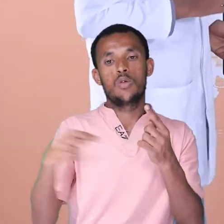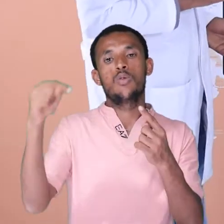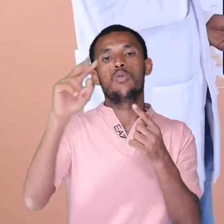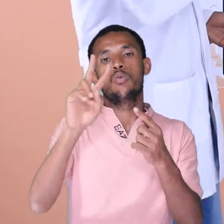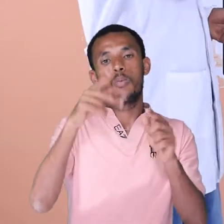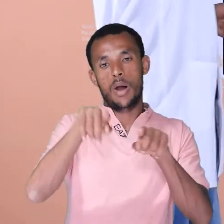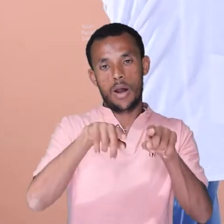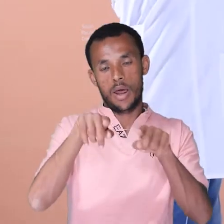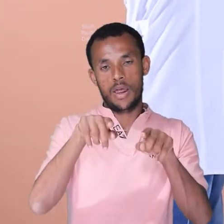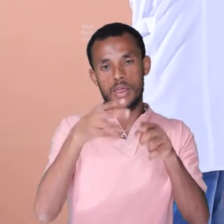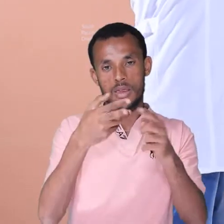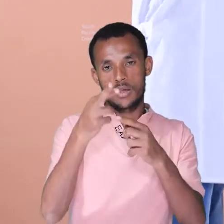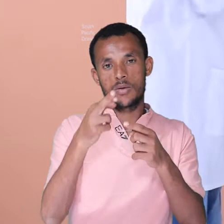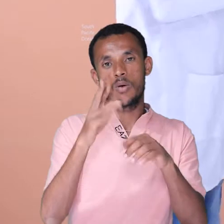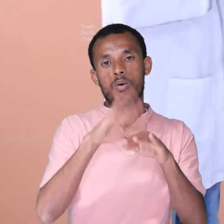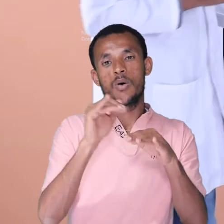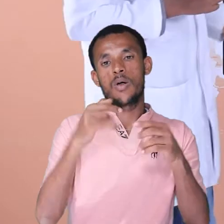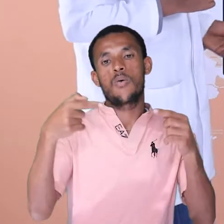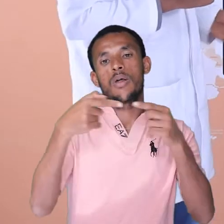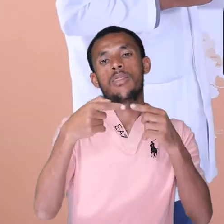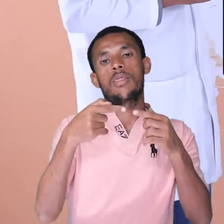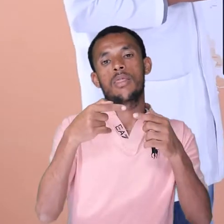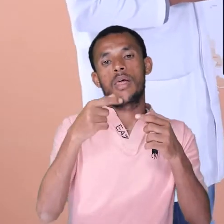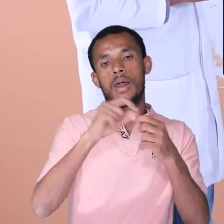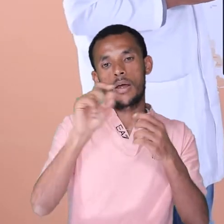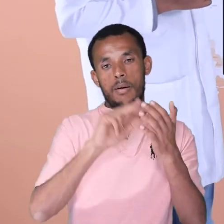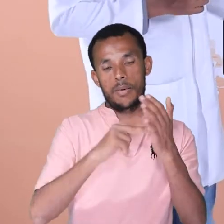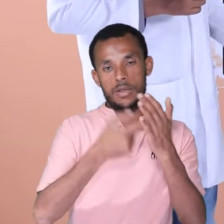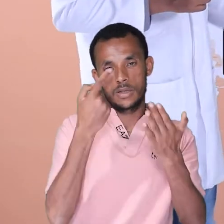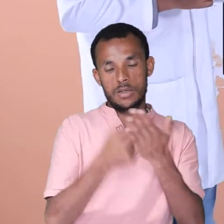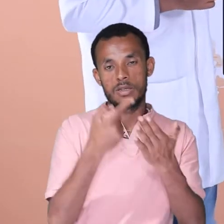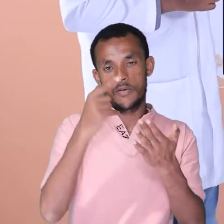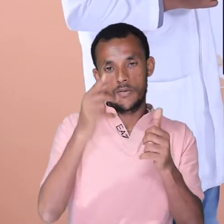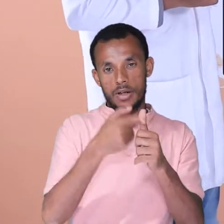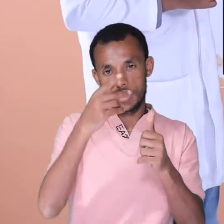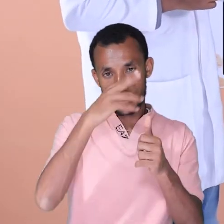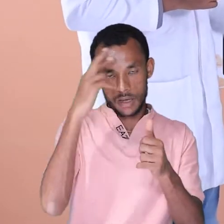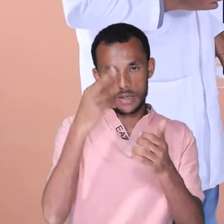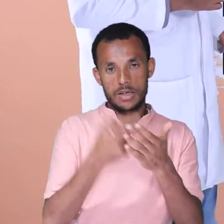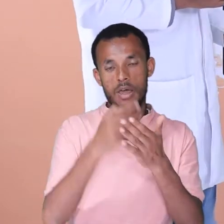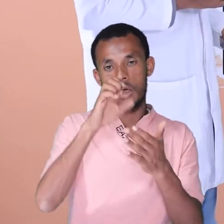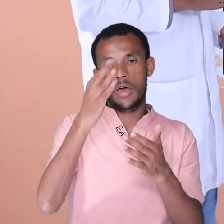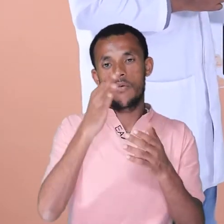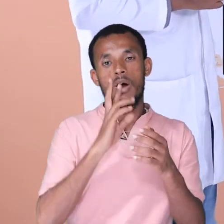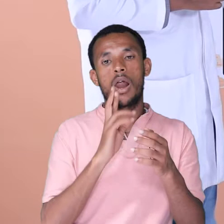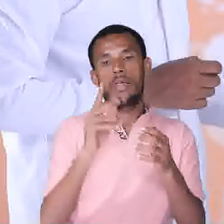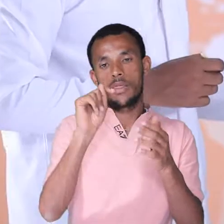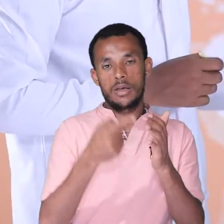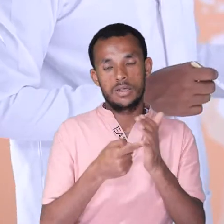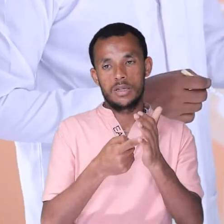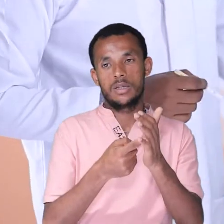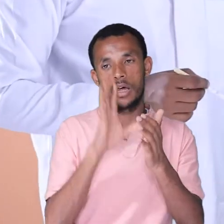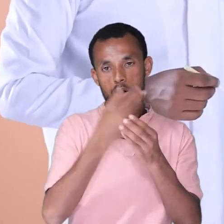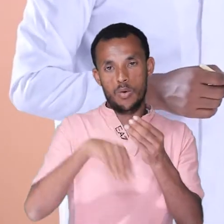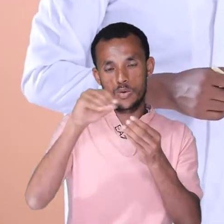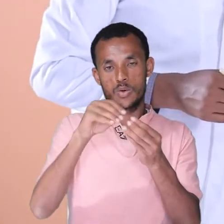lines intercept on a congruent arc means this one. This is the first case. EF are tangent here. Here